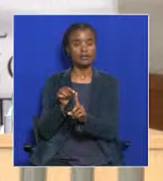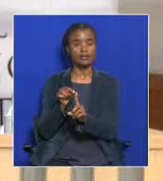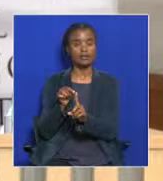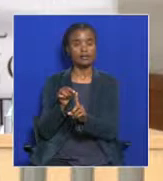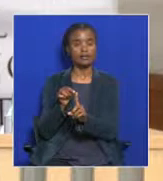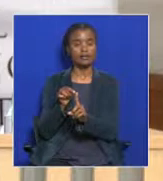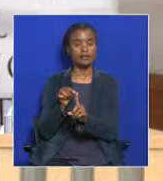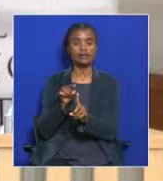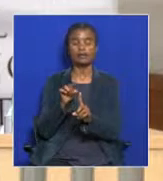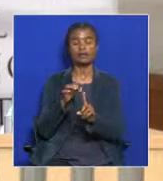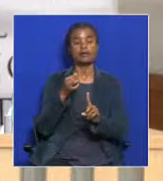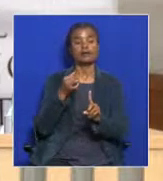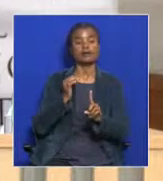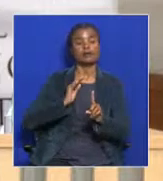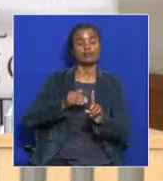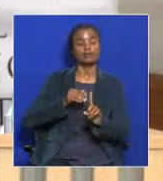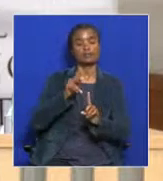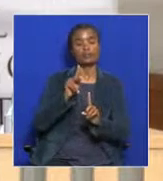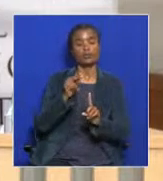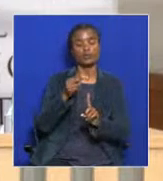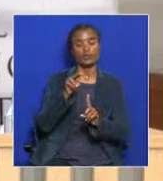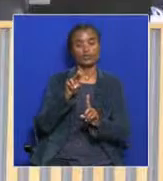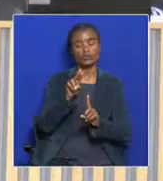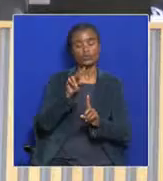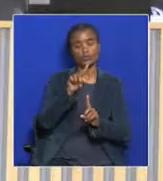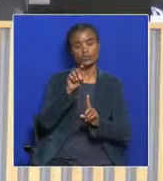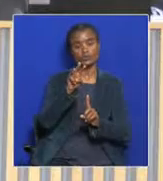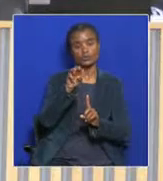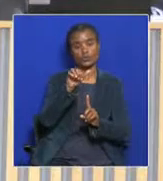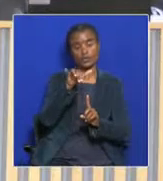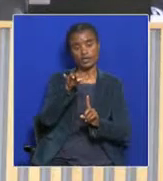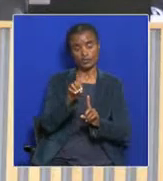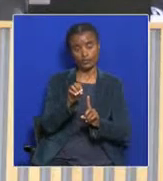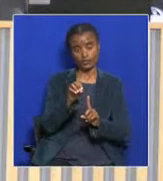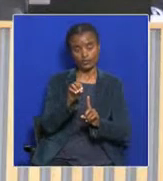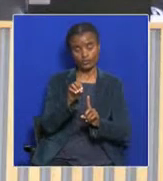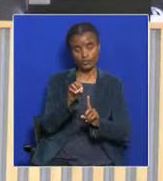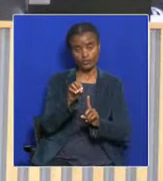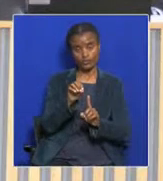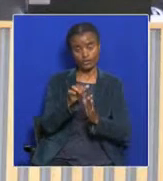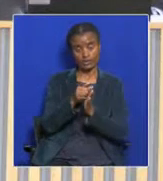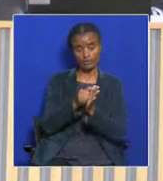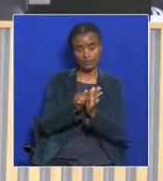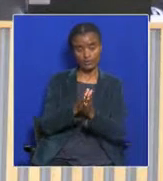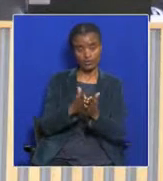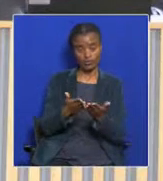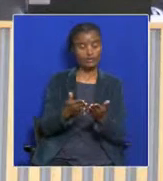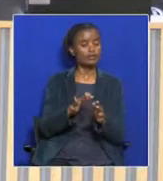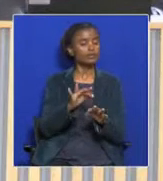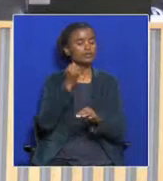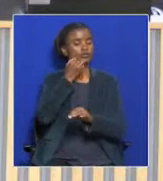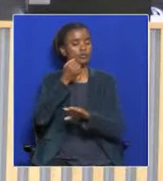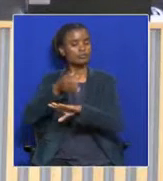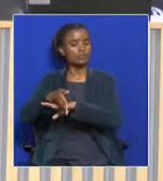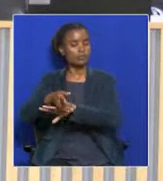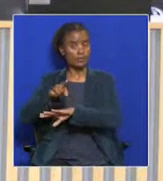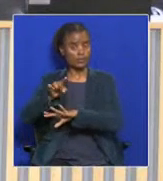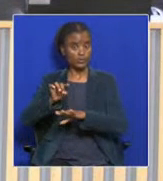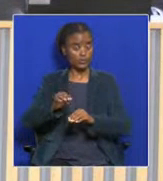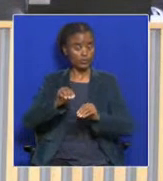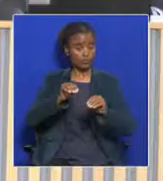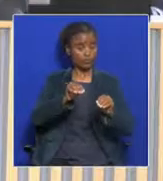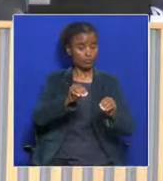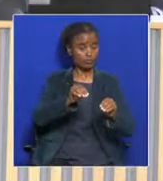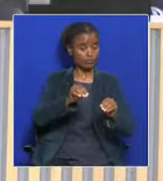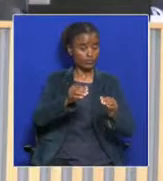statement. Sorry to do this to you. Are you moving to October now? I thought we were still dealing with the 23rd of June. I